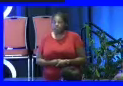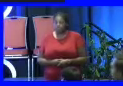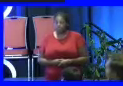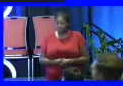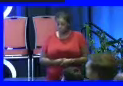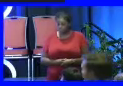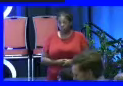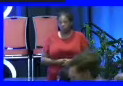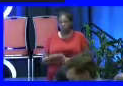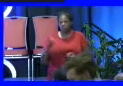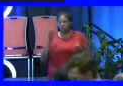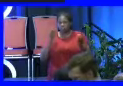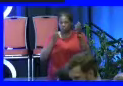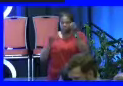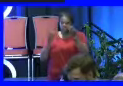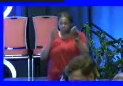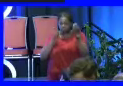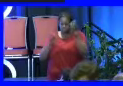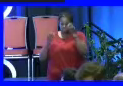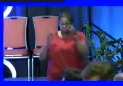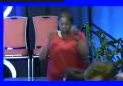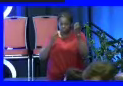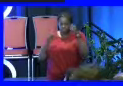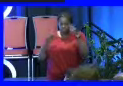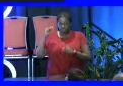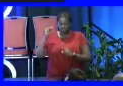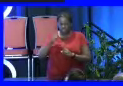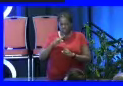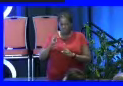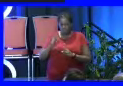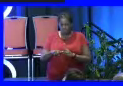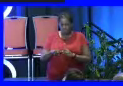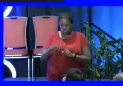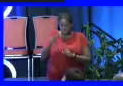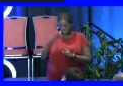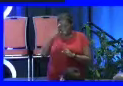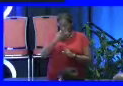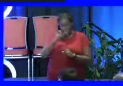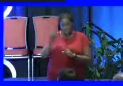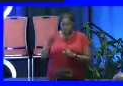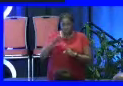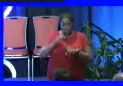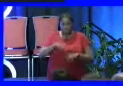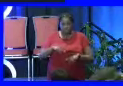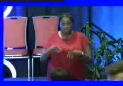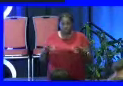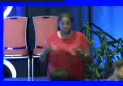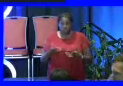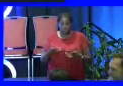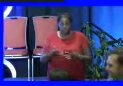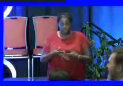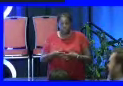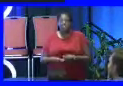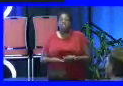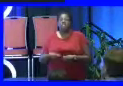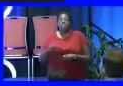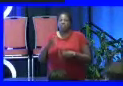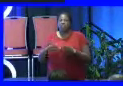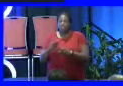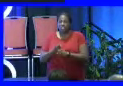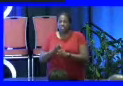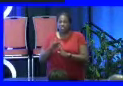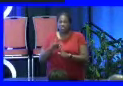I've been thinking long and hard about this question. It's just, I think the best way I can approach this is just taking it back several years ago